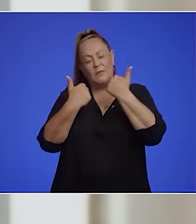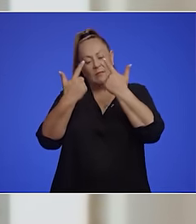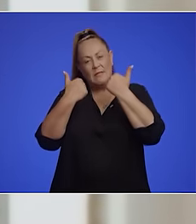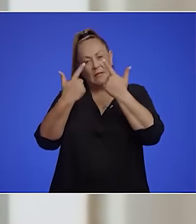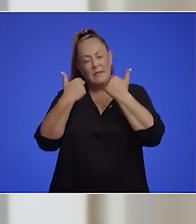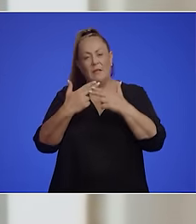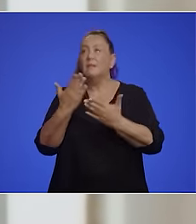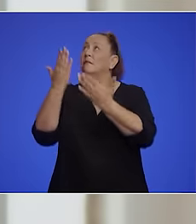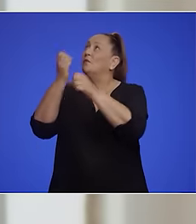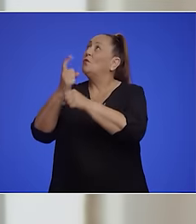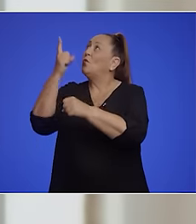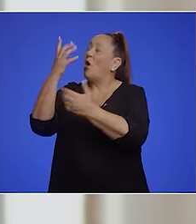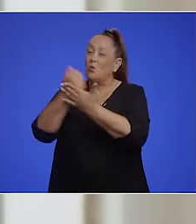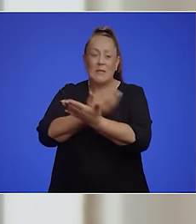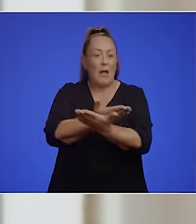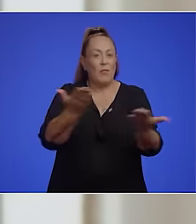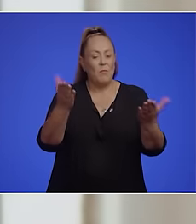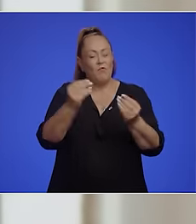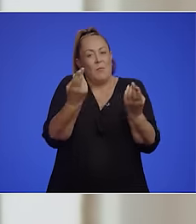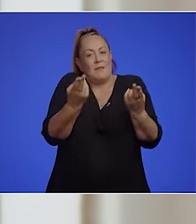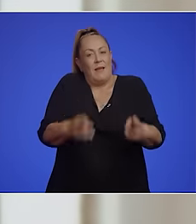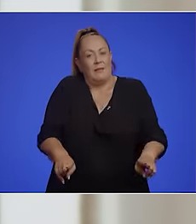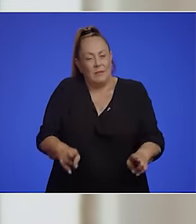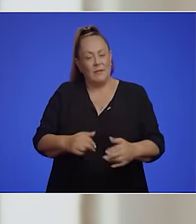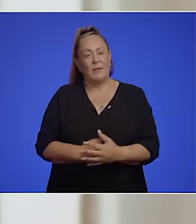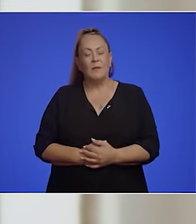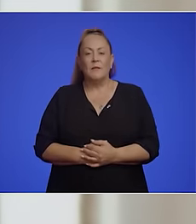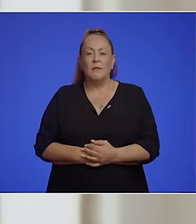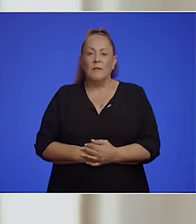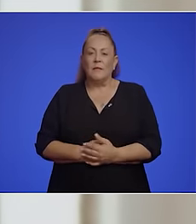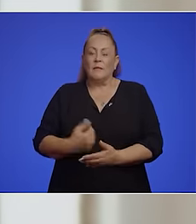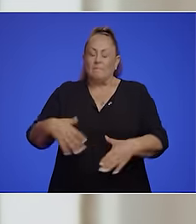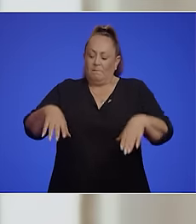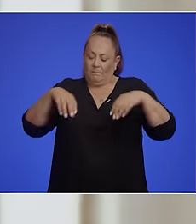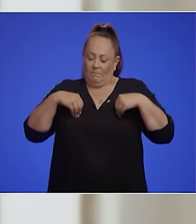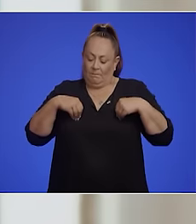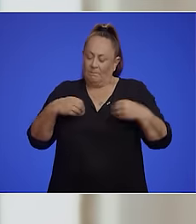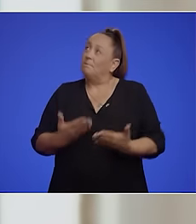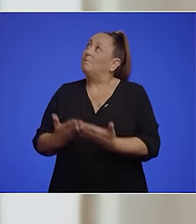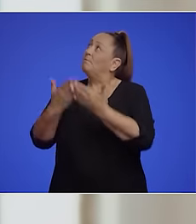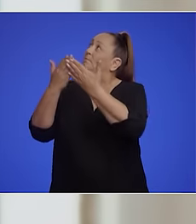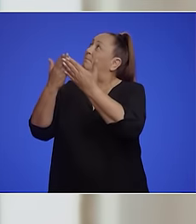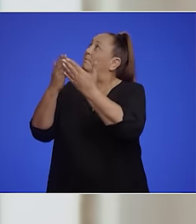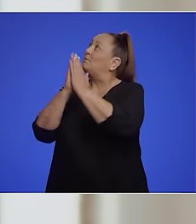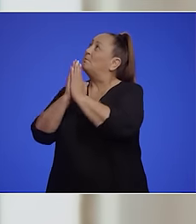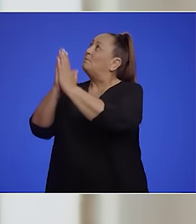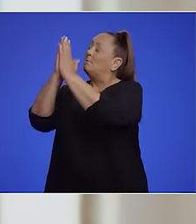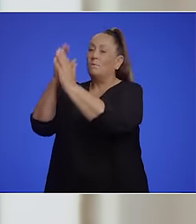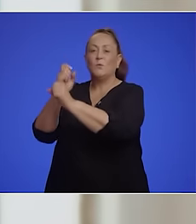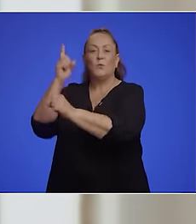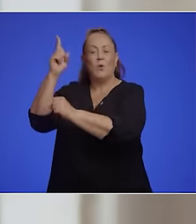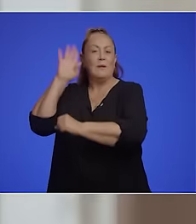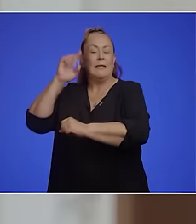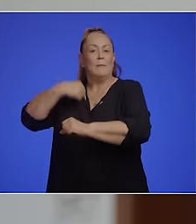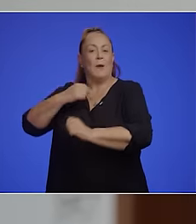to the one who had the power to save him out of death, and he submitted so humbly that his prayer was heard.